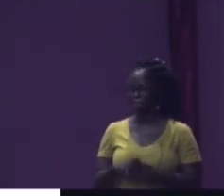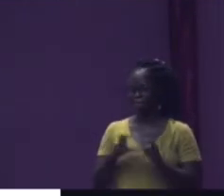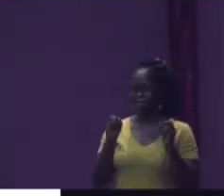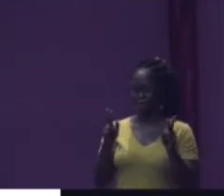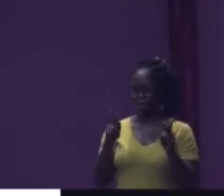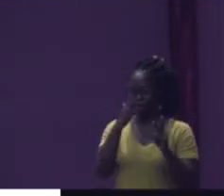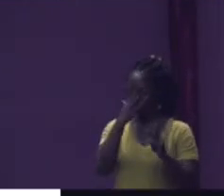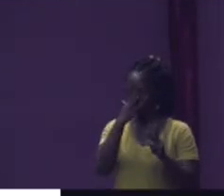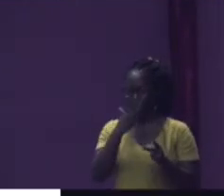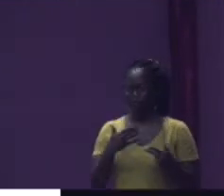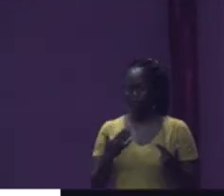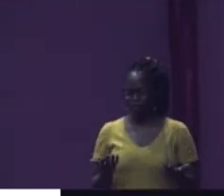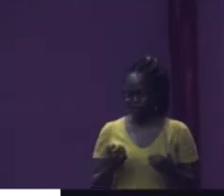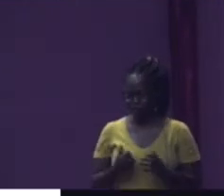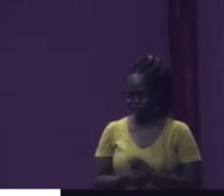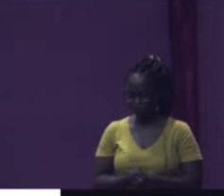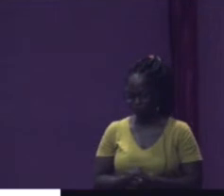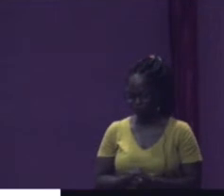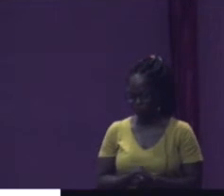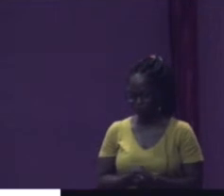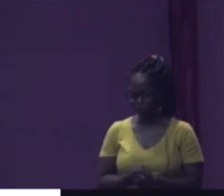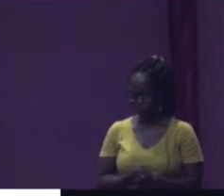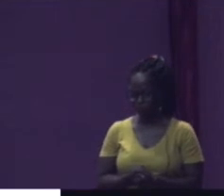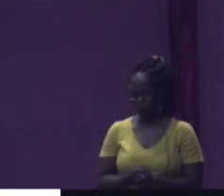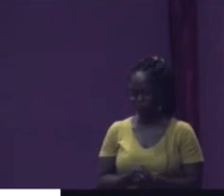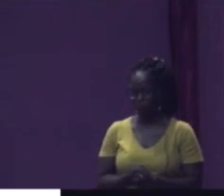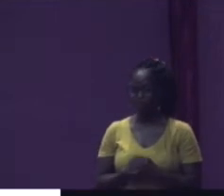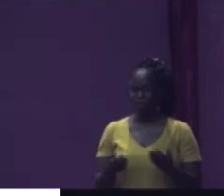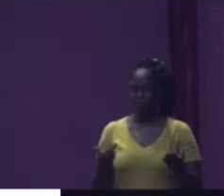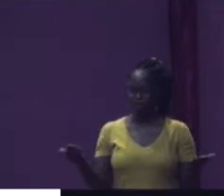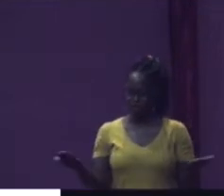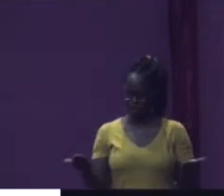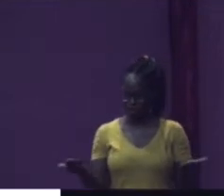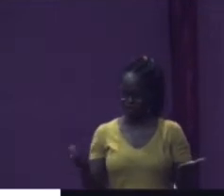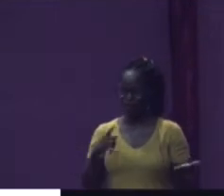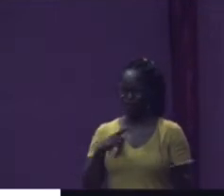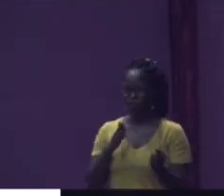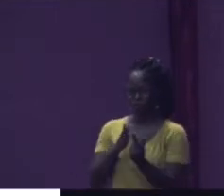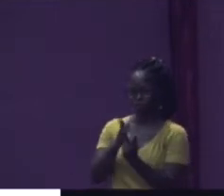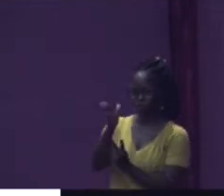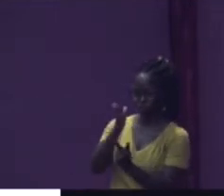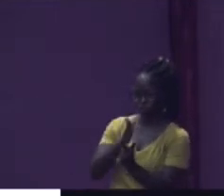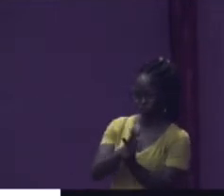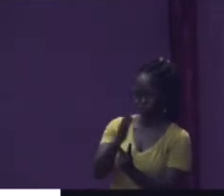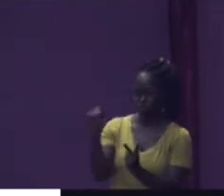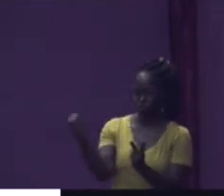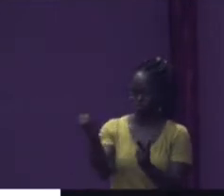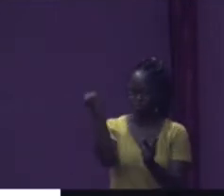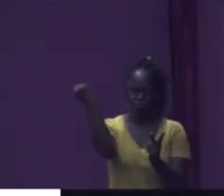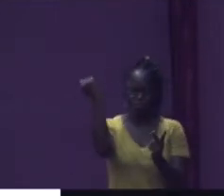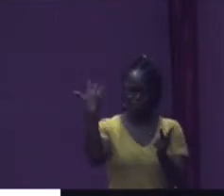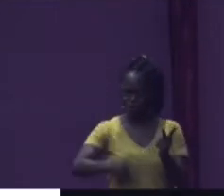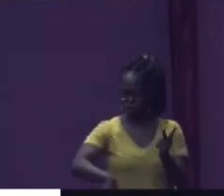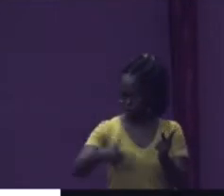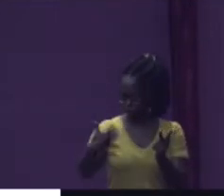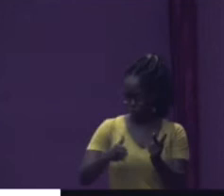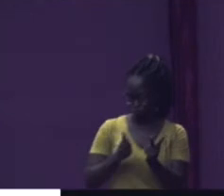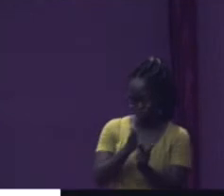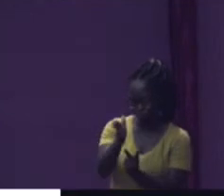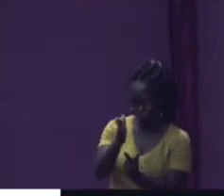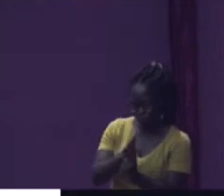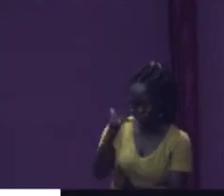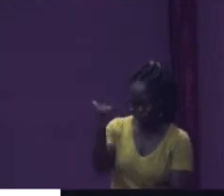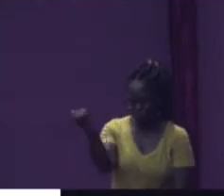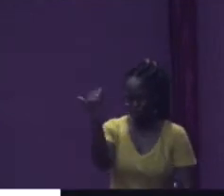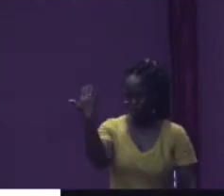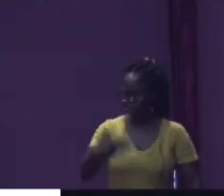okay, now two of the important principles that guide what the midwives